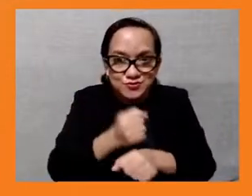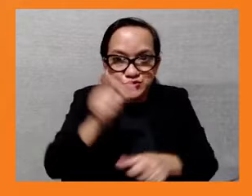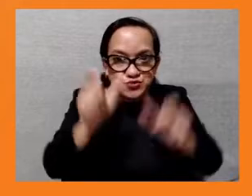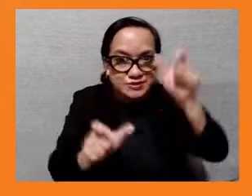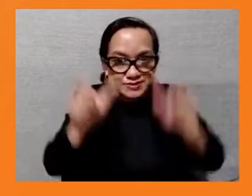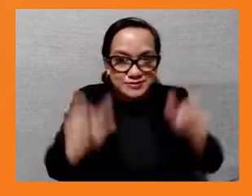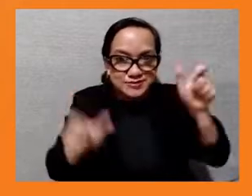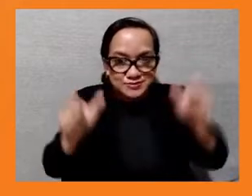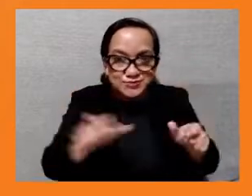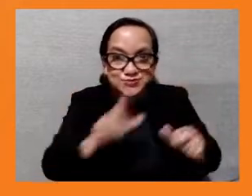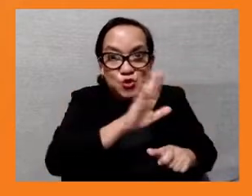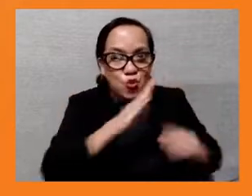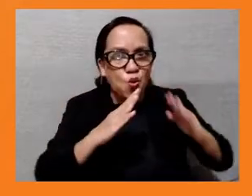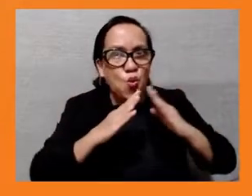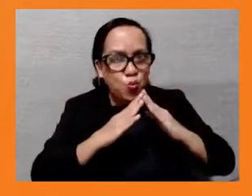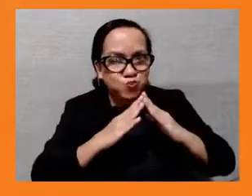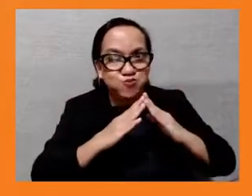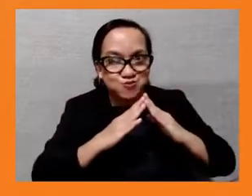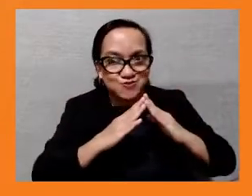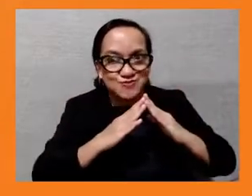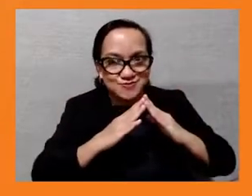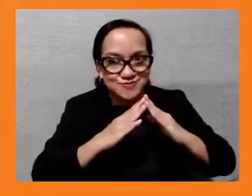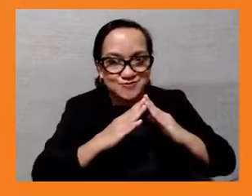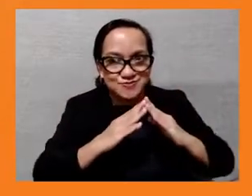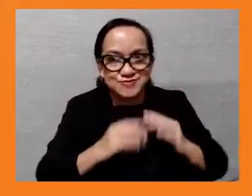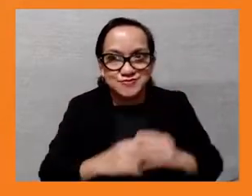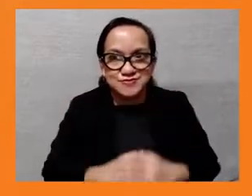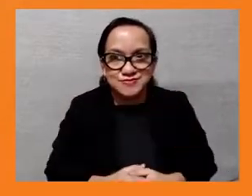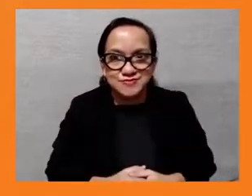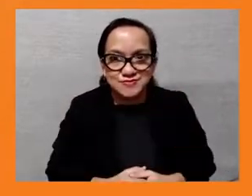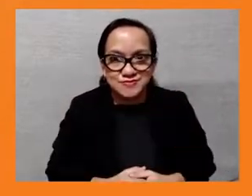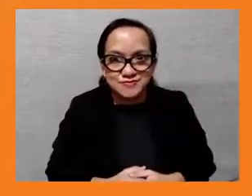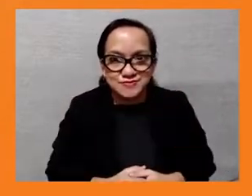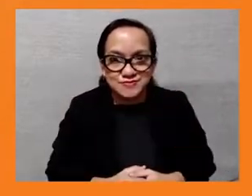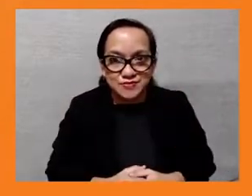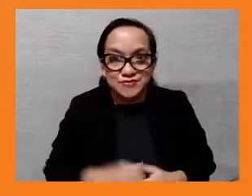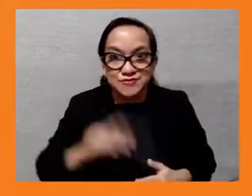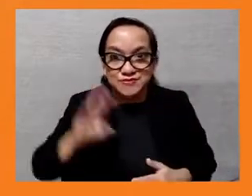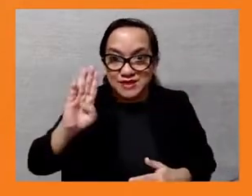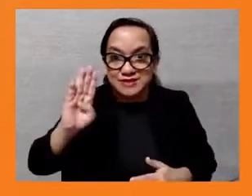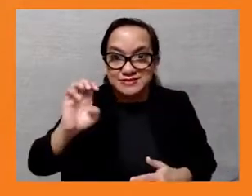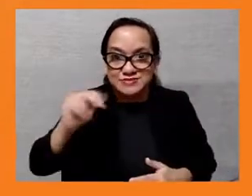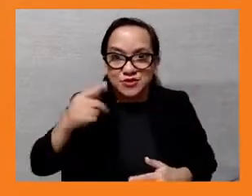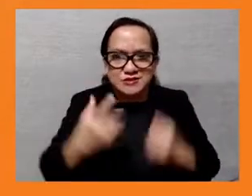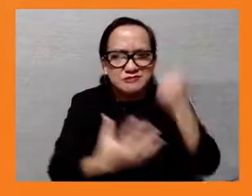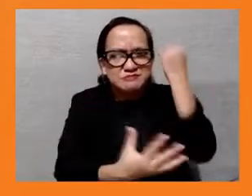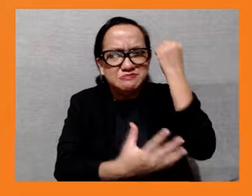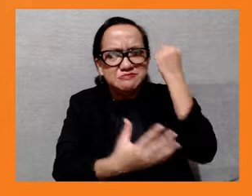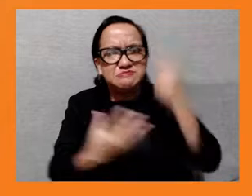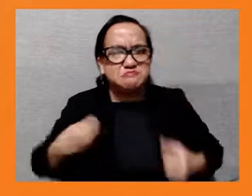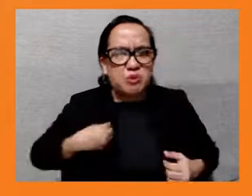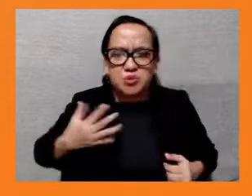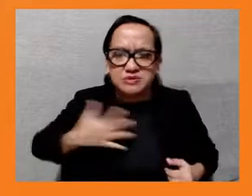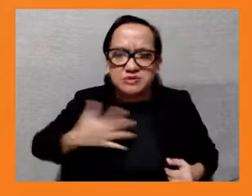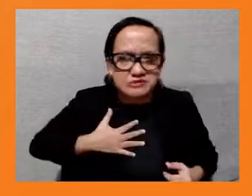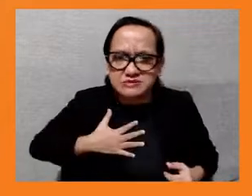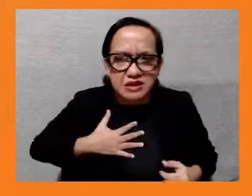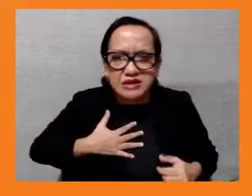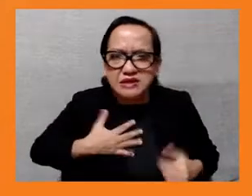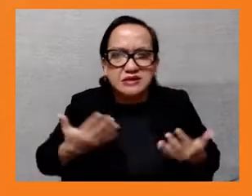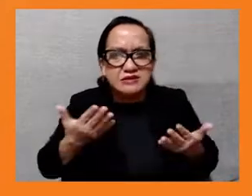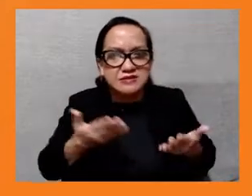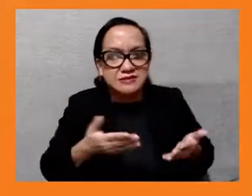the ADB yet. And there is also insufficient environmental and social assessment, and there is also lack of fair adequate